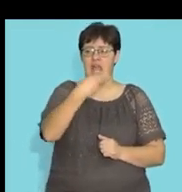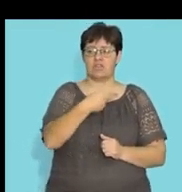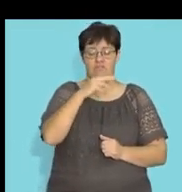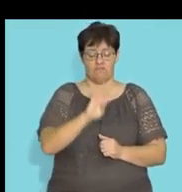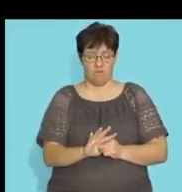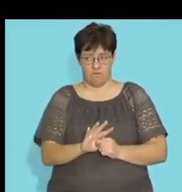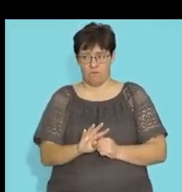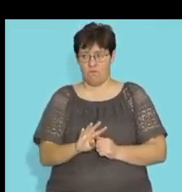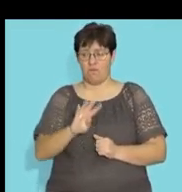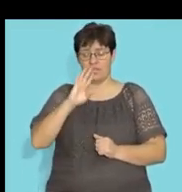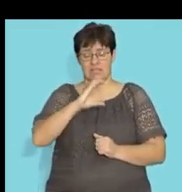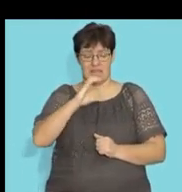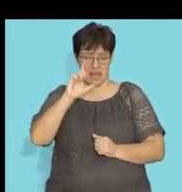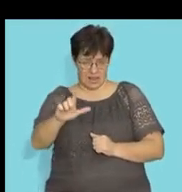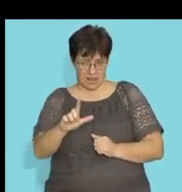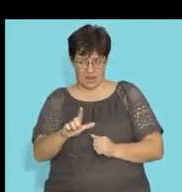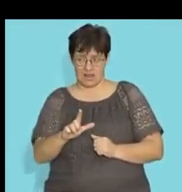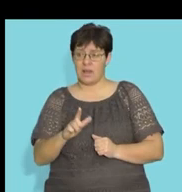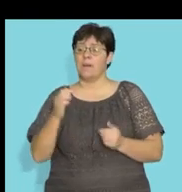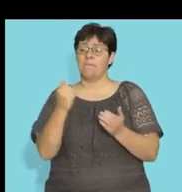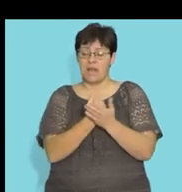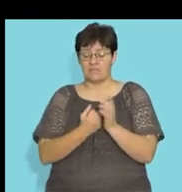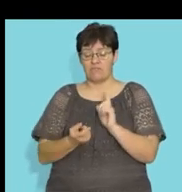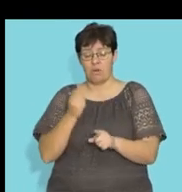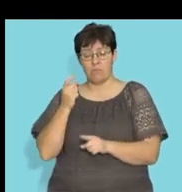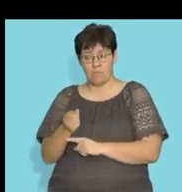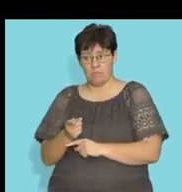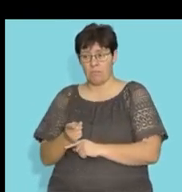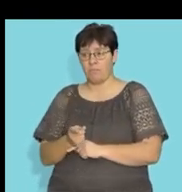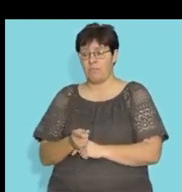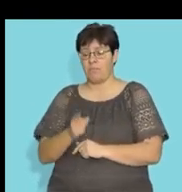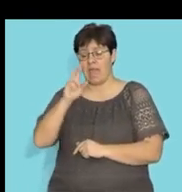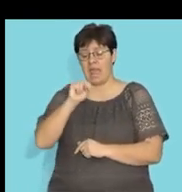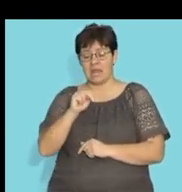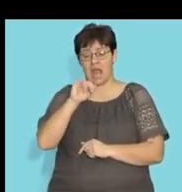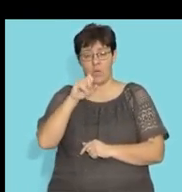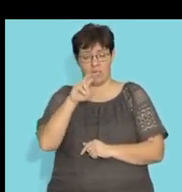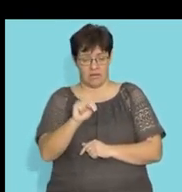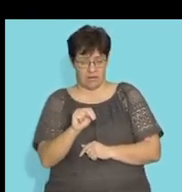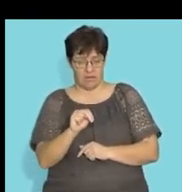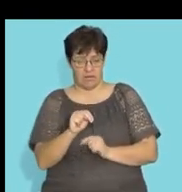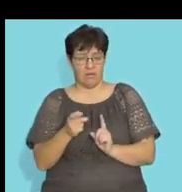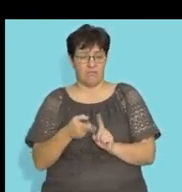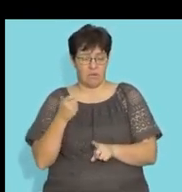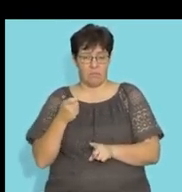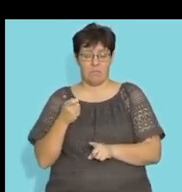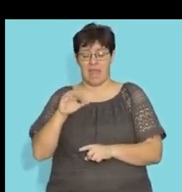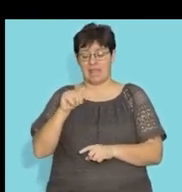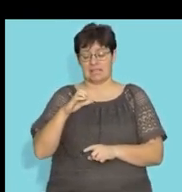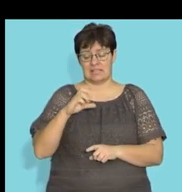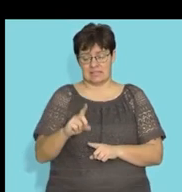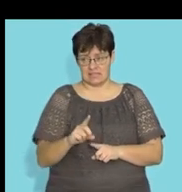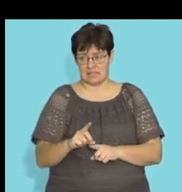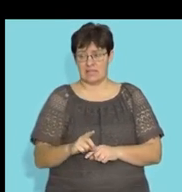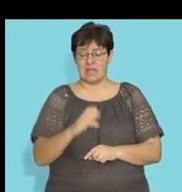chloride, you can see clearly that it must come, the anion part of it is coming from the